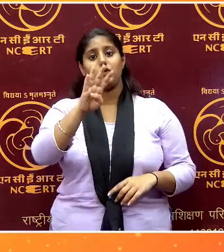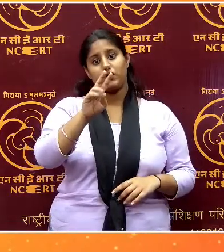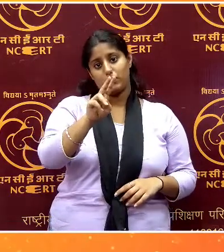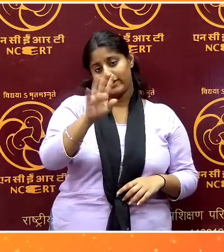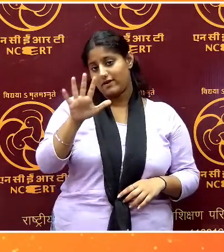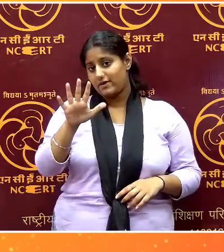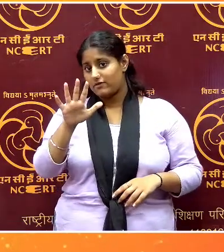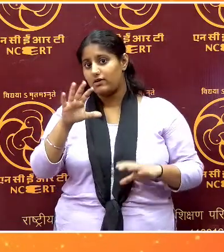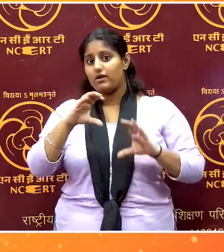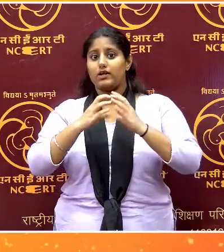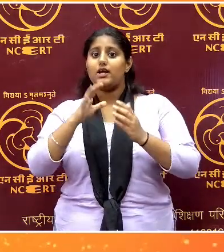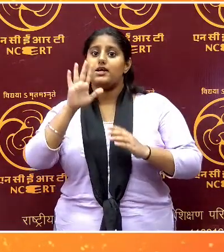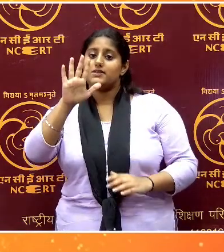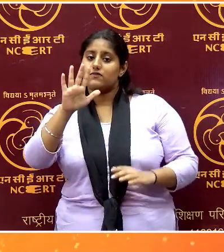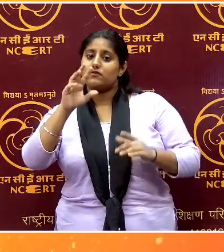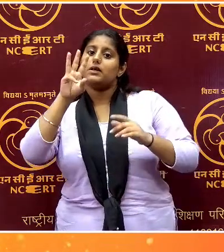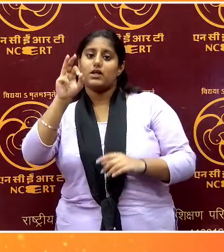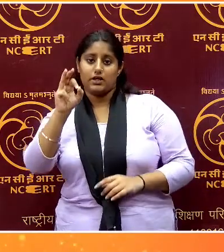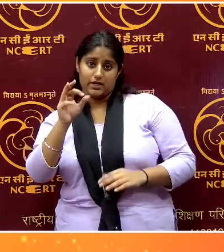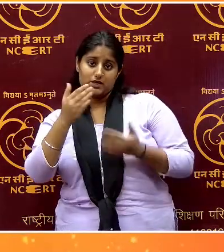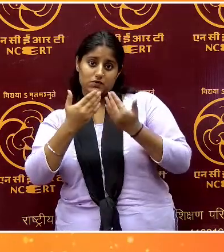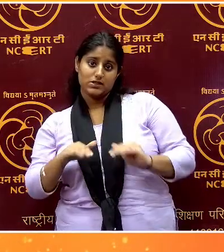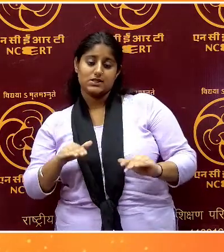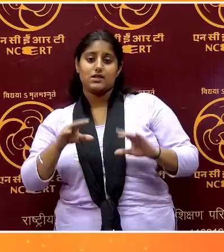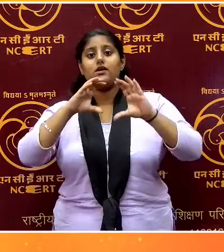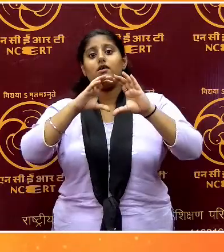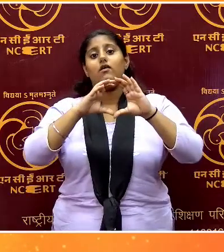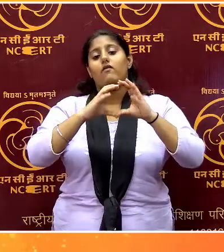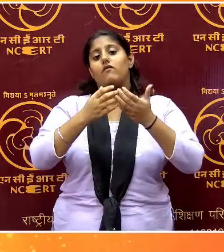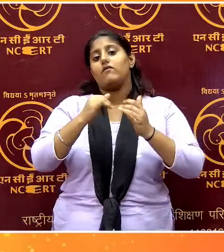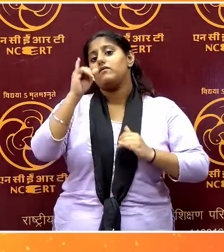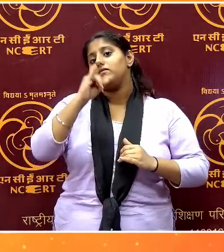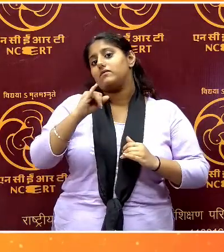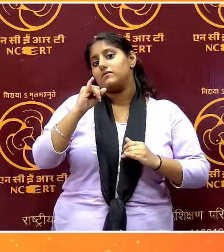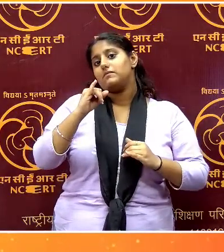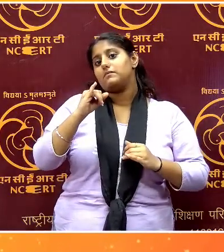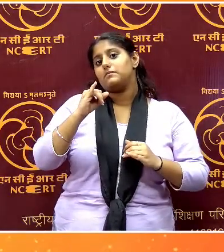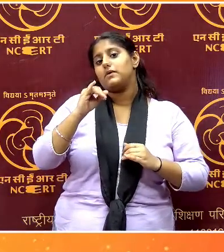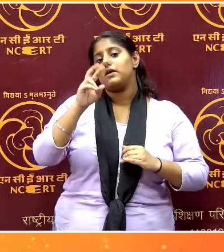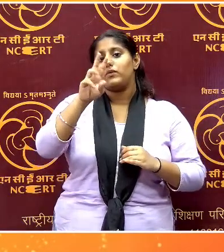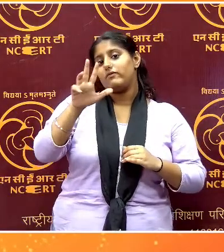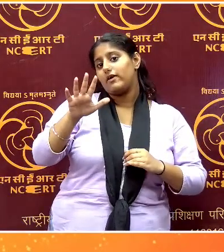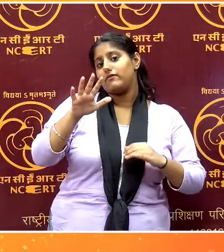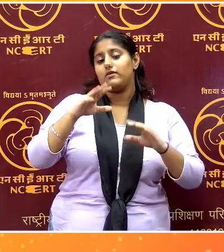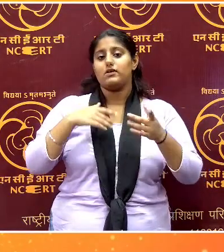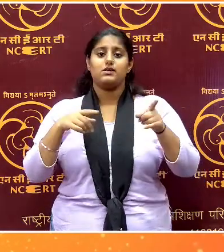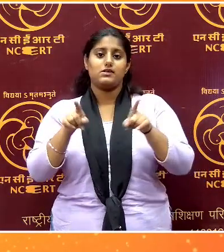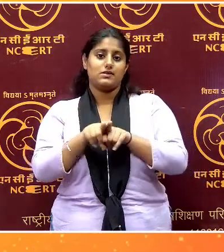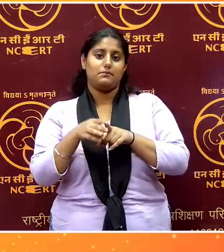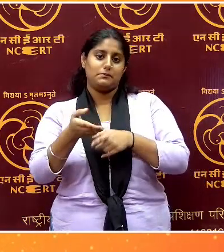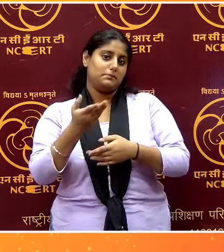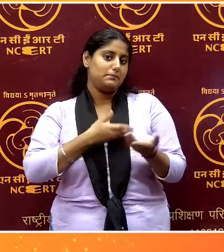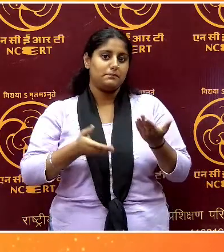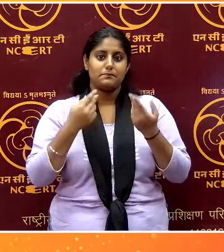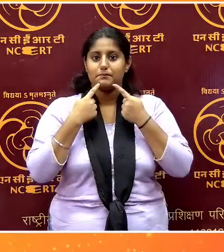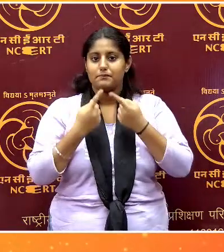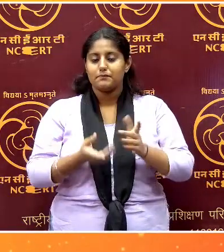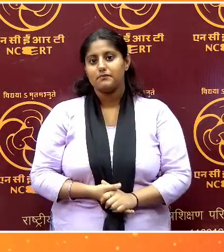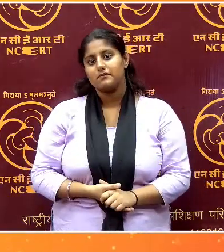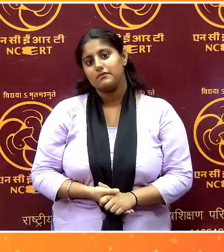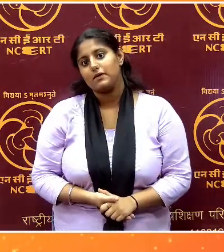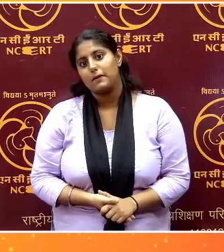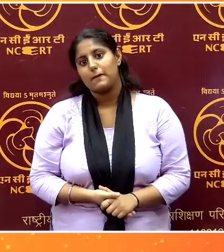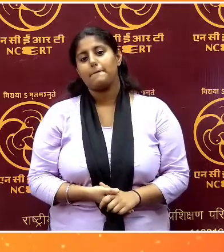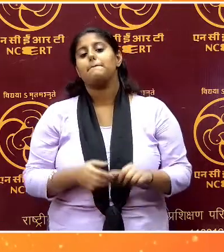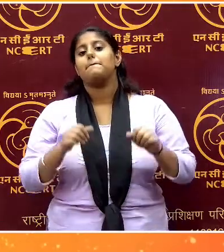Class 5, 30. 30. Class 6, 25. very good. Class 30. 7, 30. And then 20. Yes.